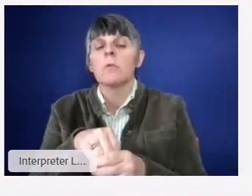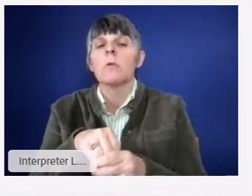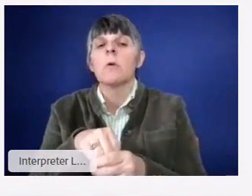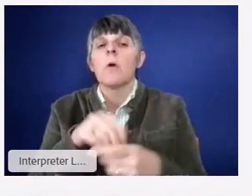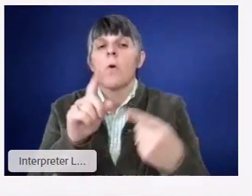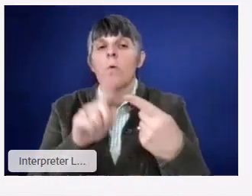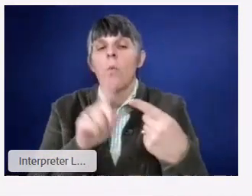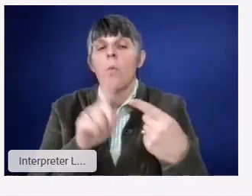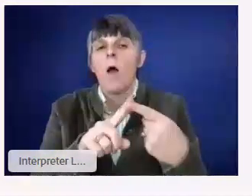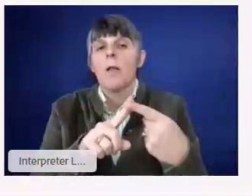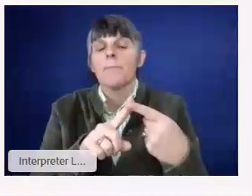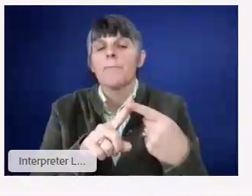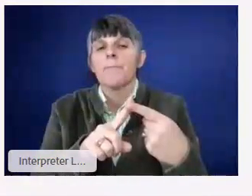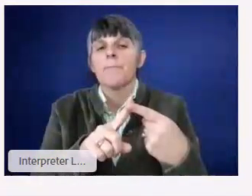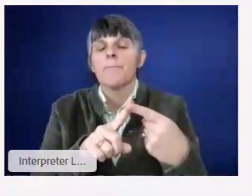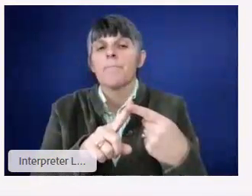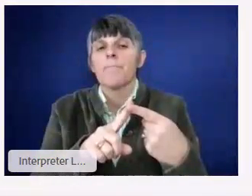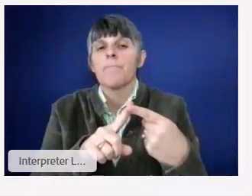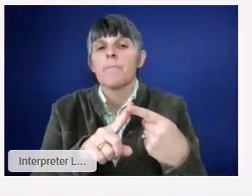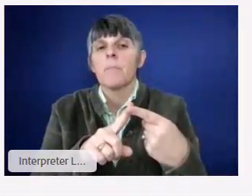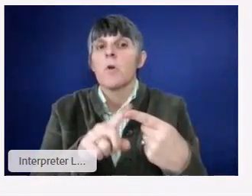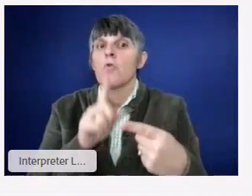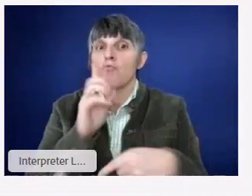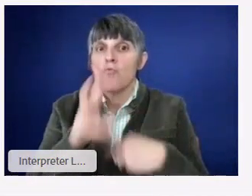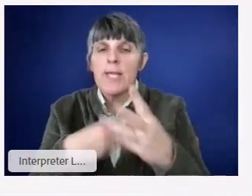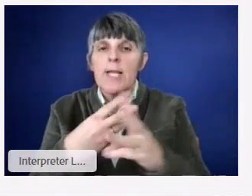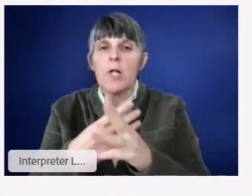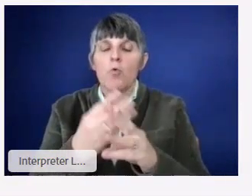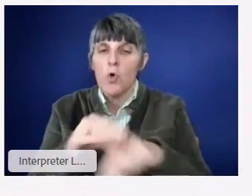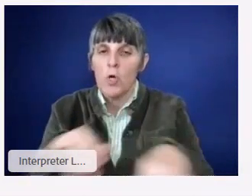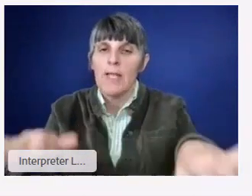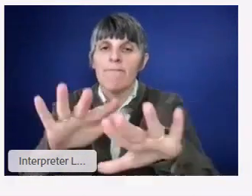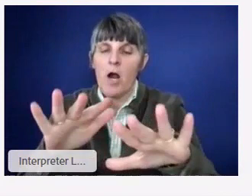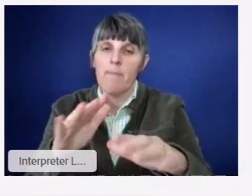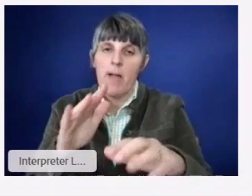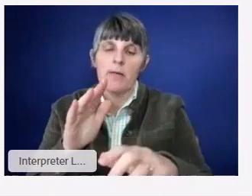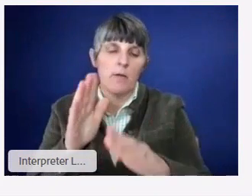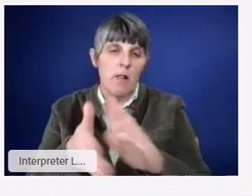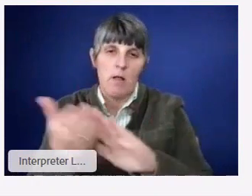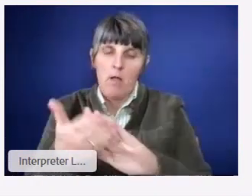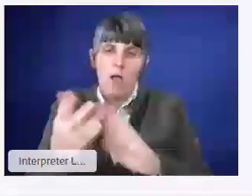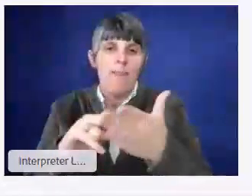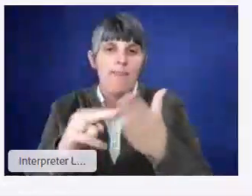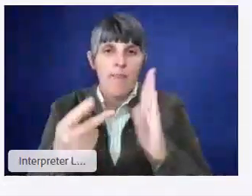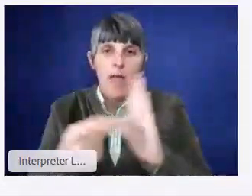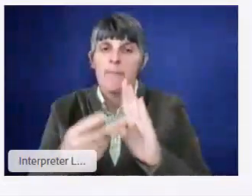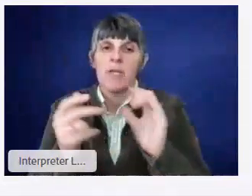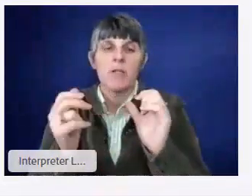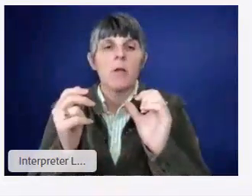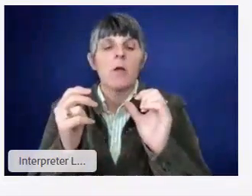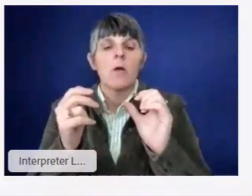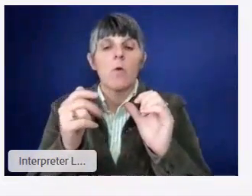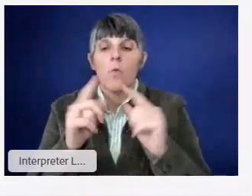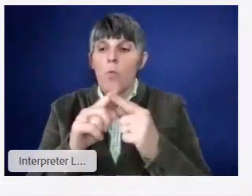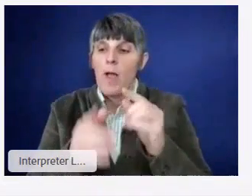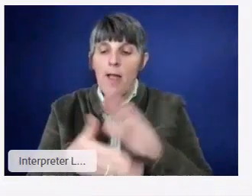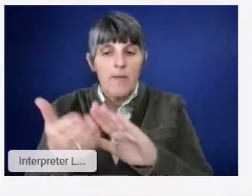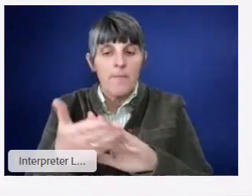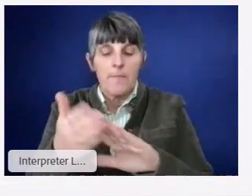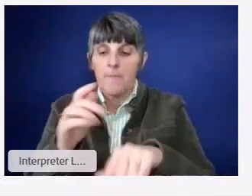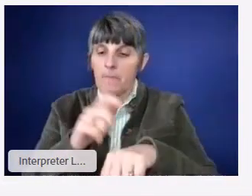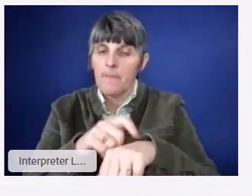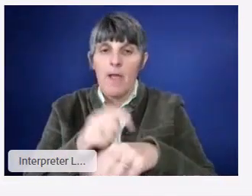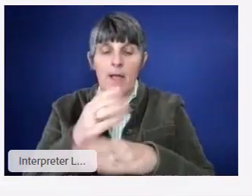one, these are real-world environmental deployments. That means that when deployment periods